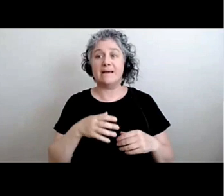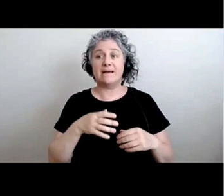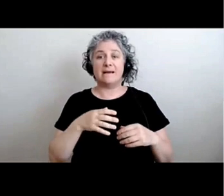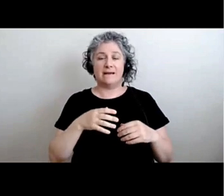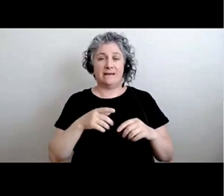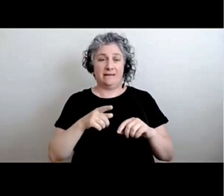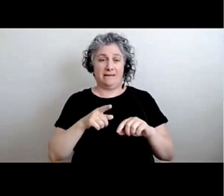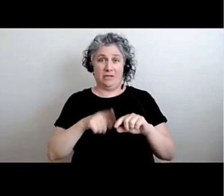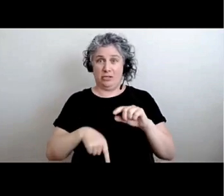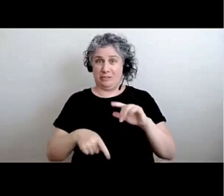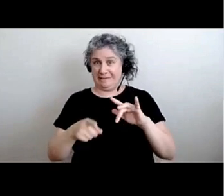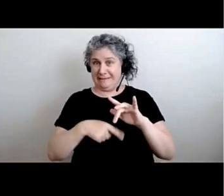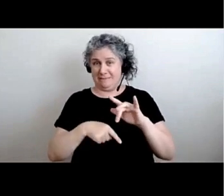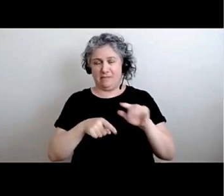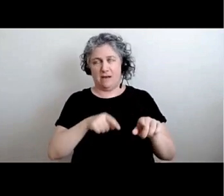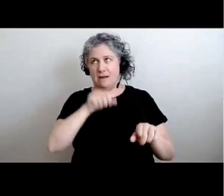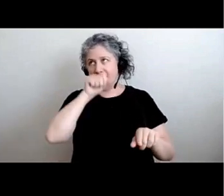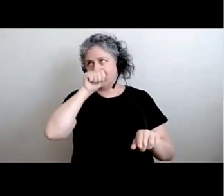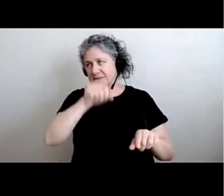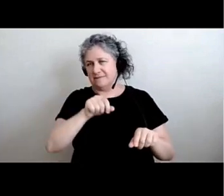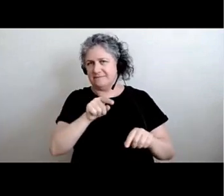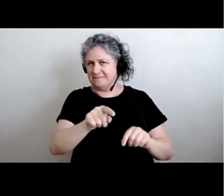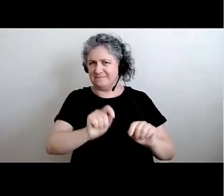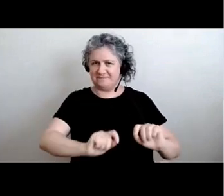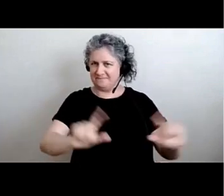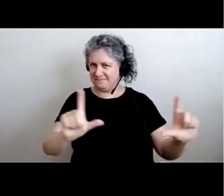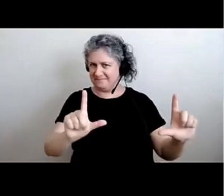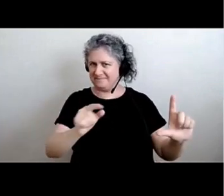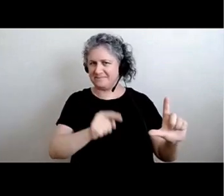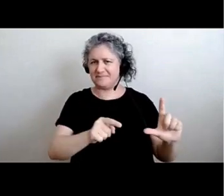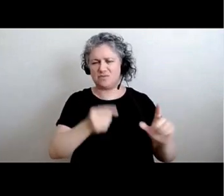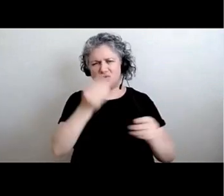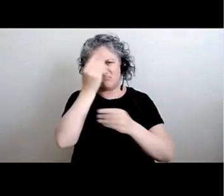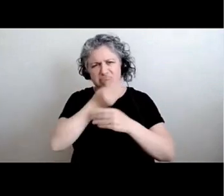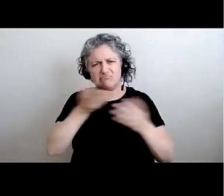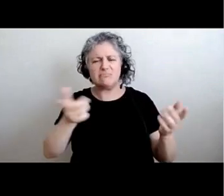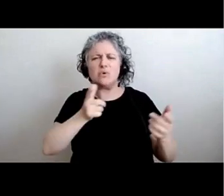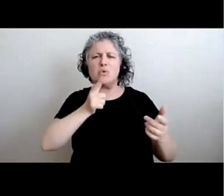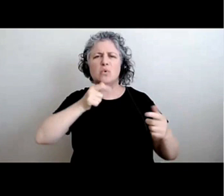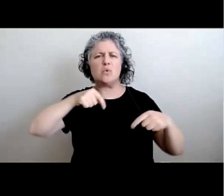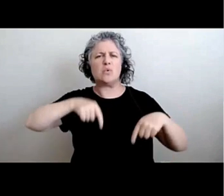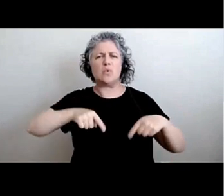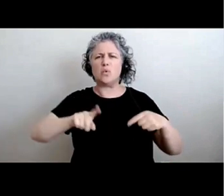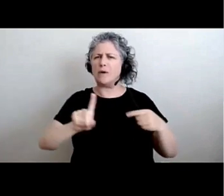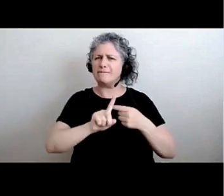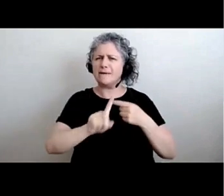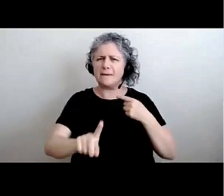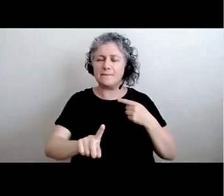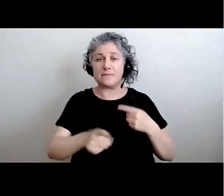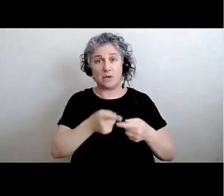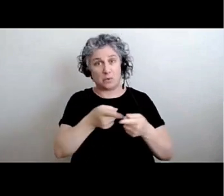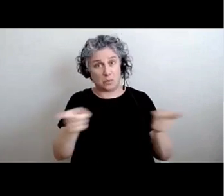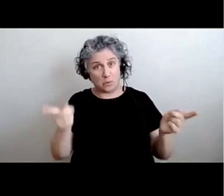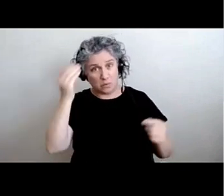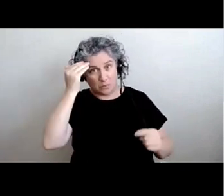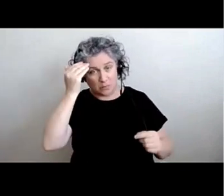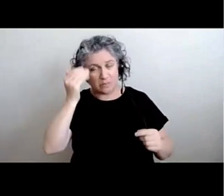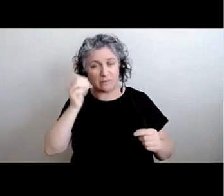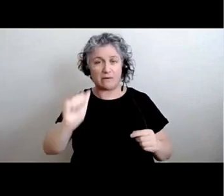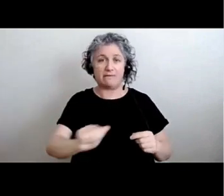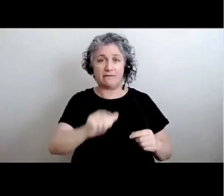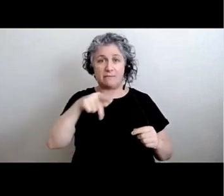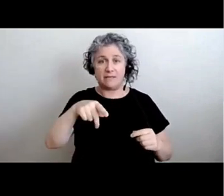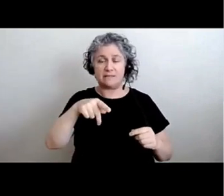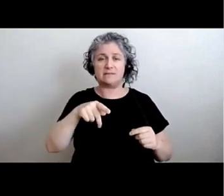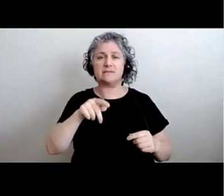skip this step. I love to do this step just to give you a better idea of who we are and we are coming from. So as you know, Alpha Plus is in